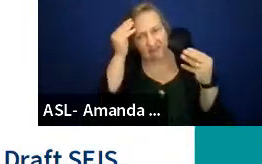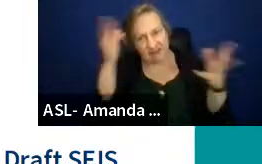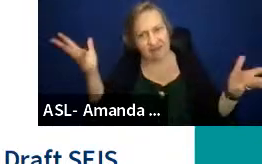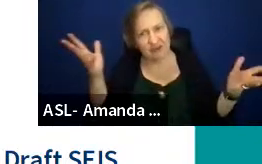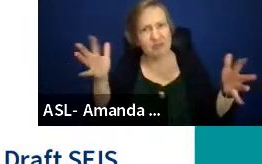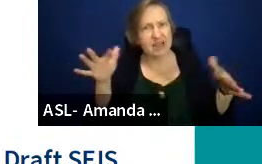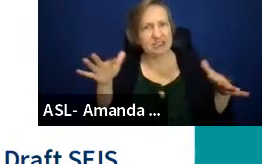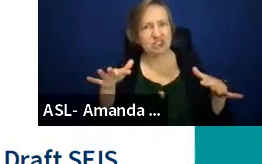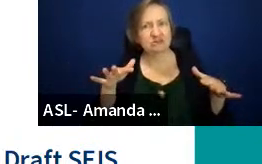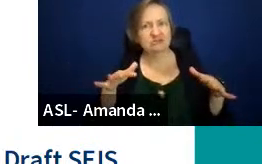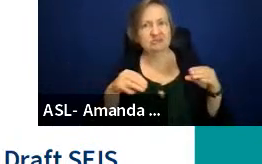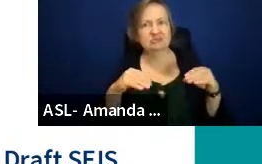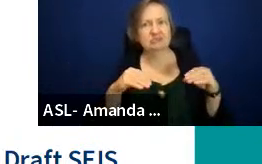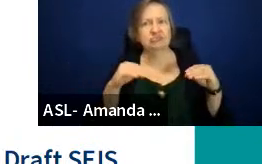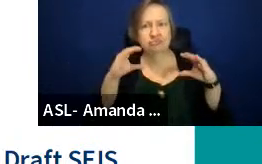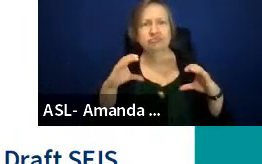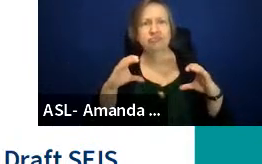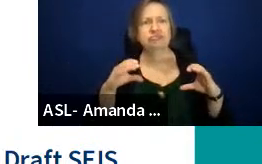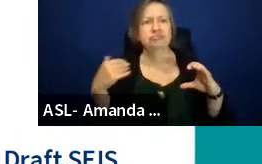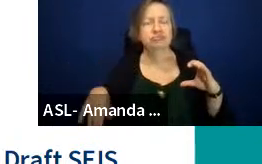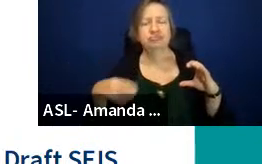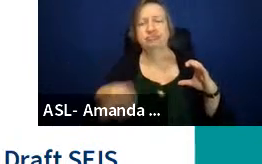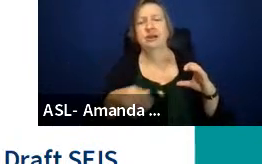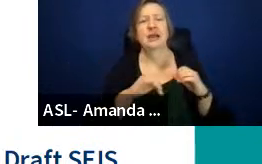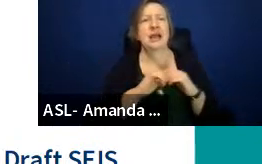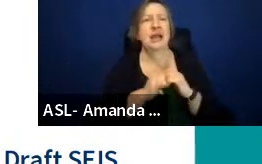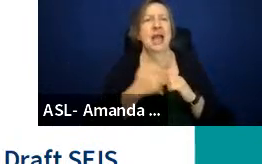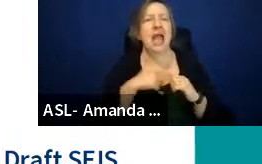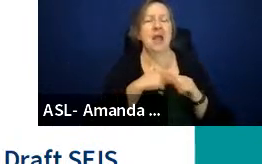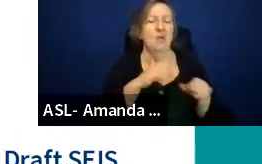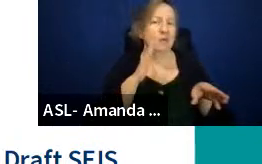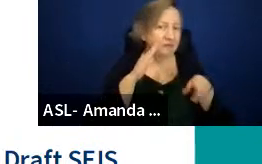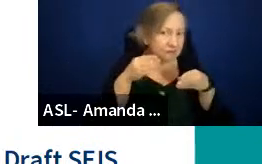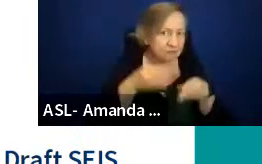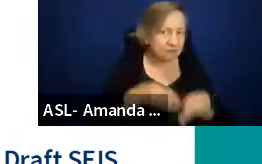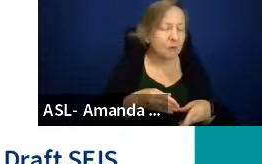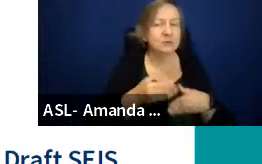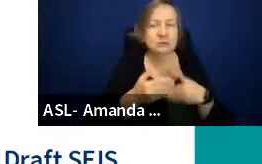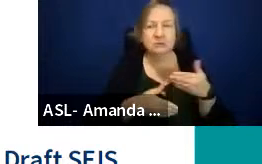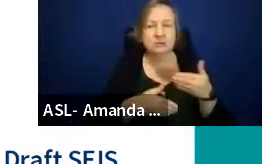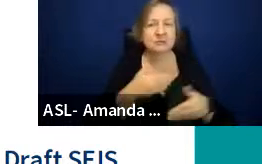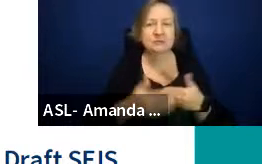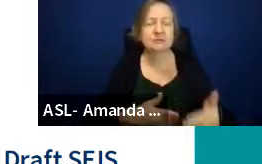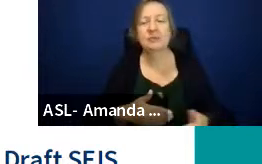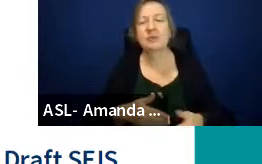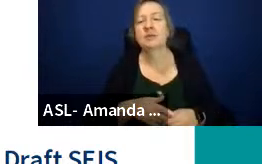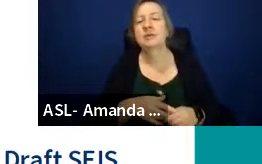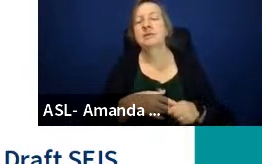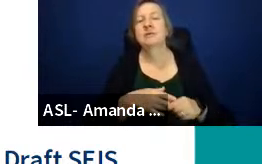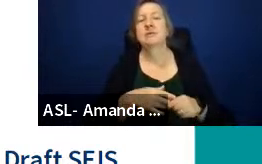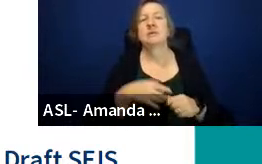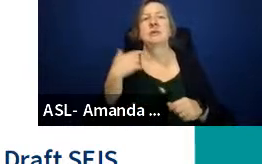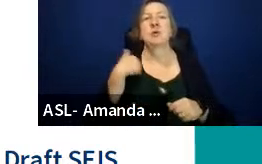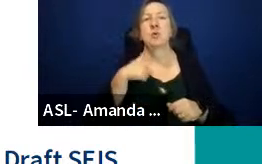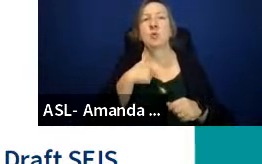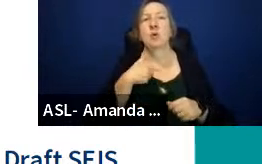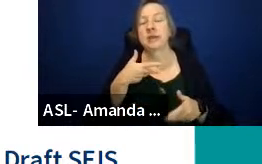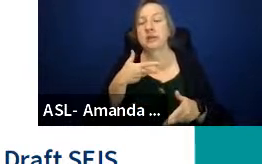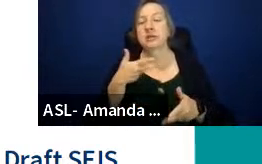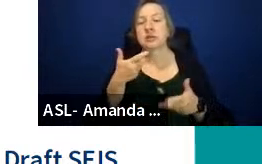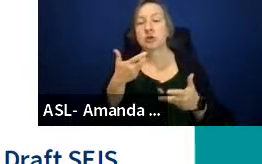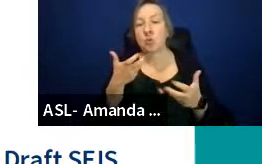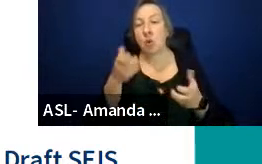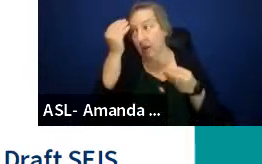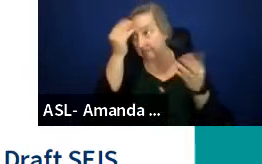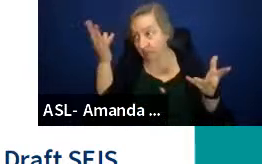out there. So let's talk about how we're staying focused in this. we're really out there to get the information out